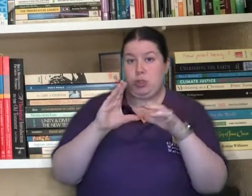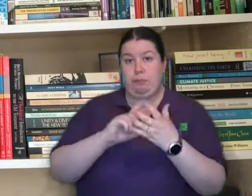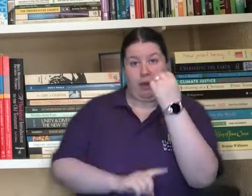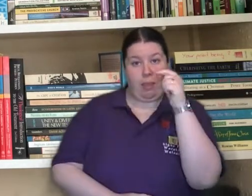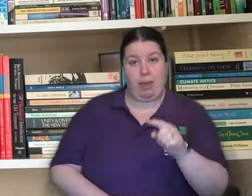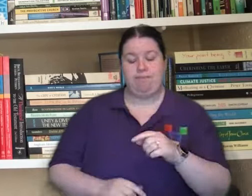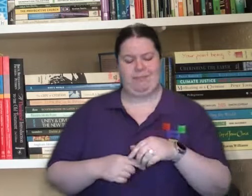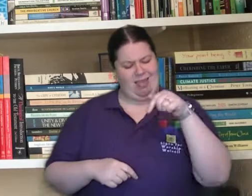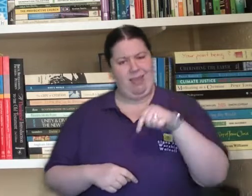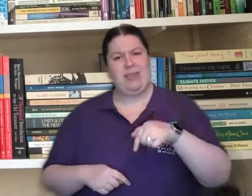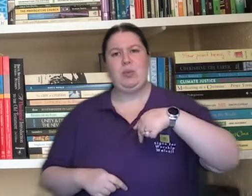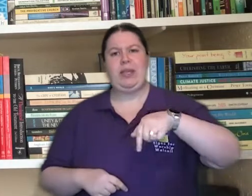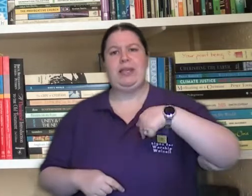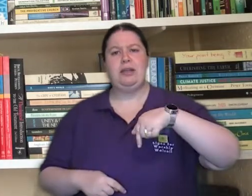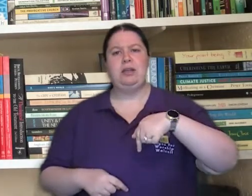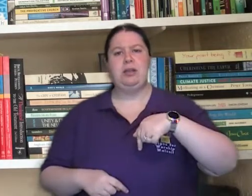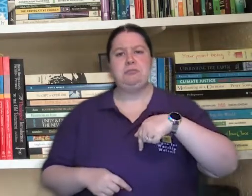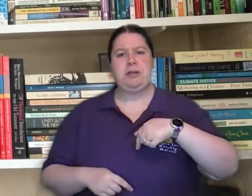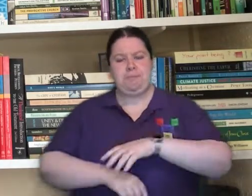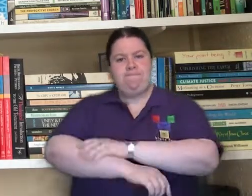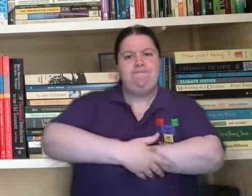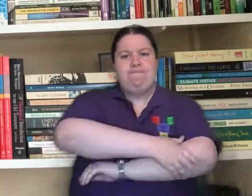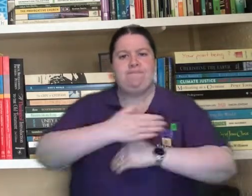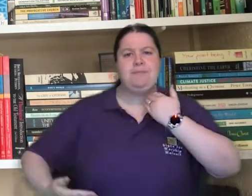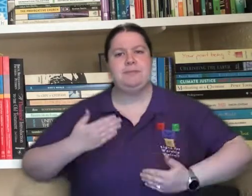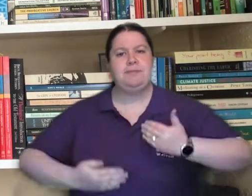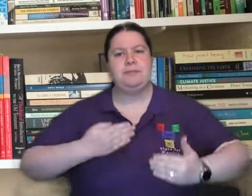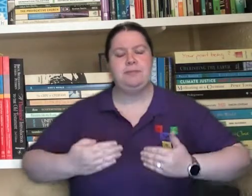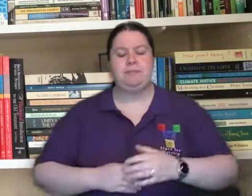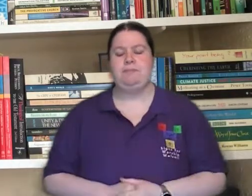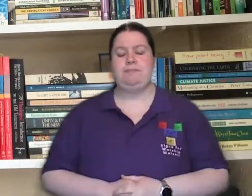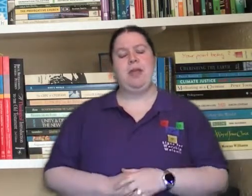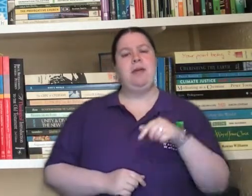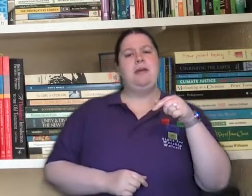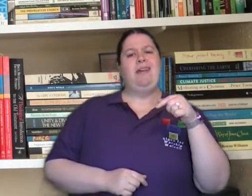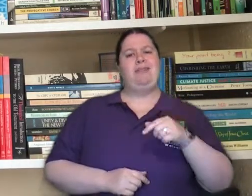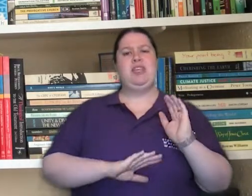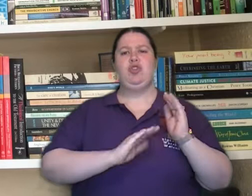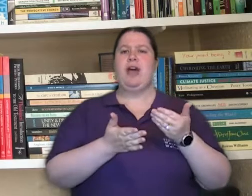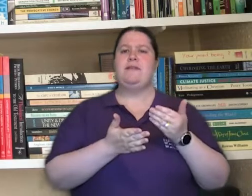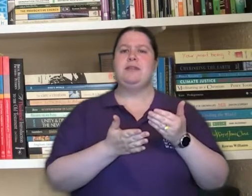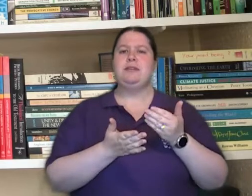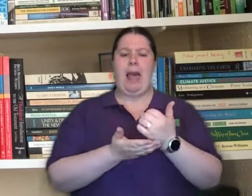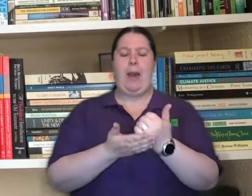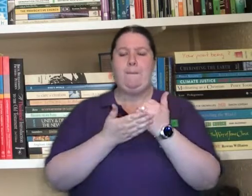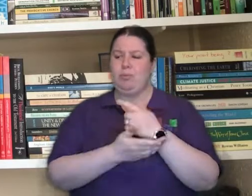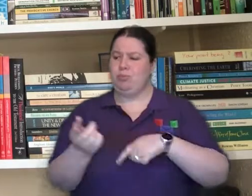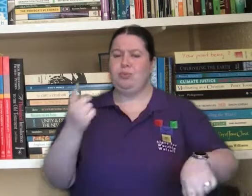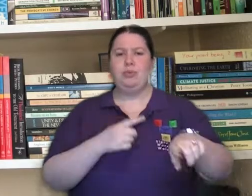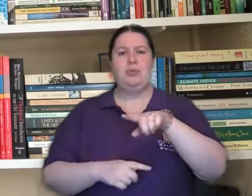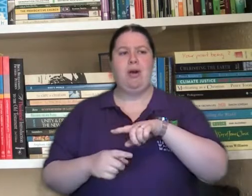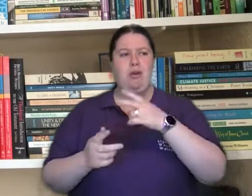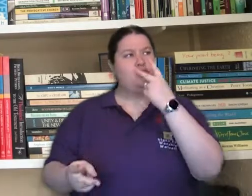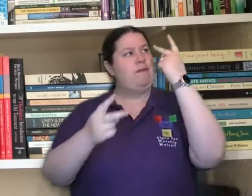about perseverance, and we'll have a reflection from Izzy later on. And these services they're designed to help us reflect